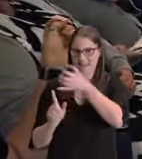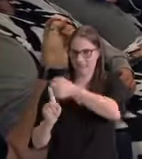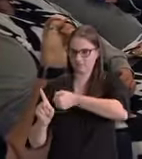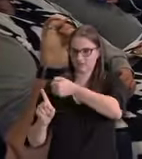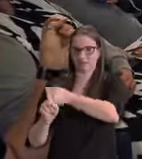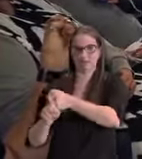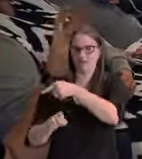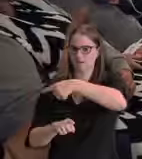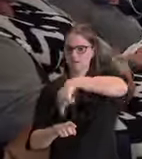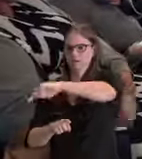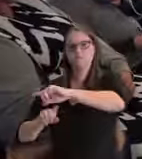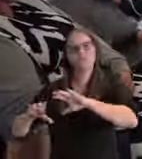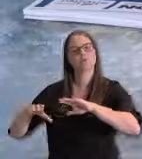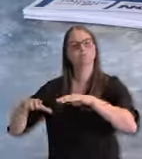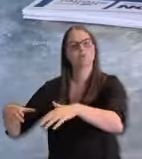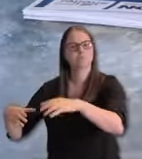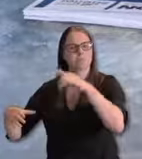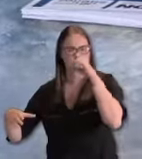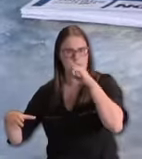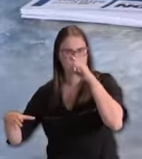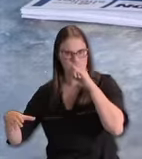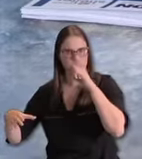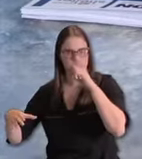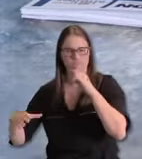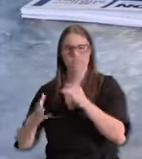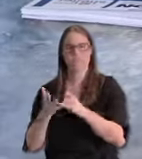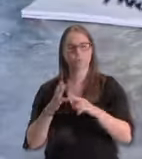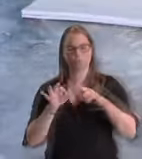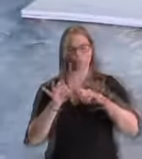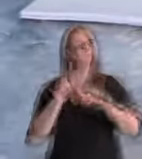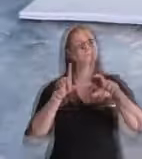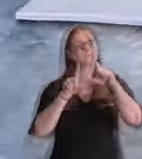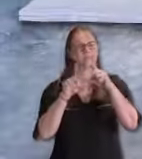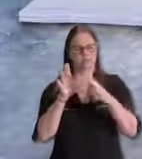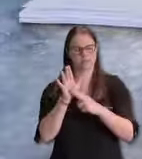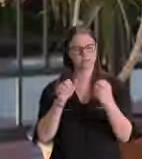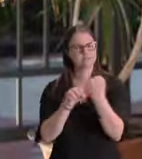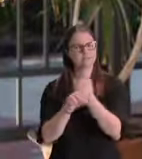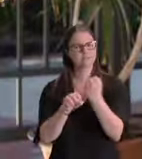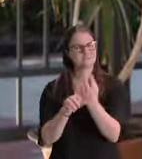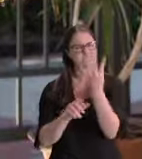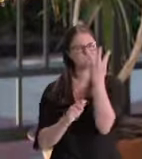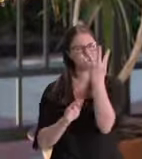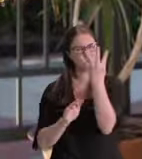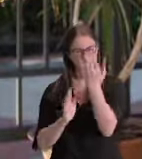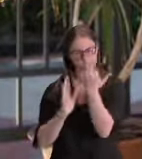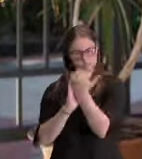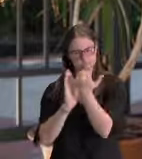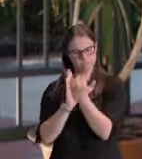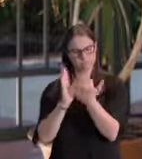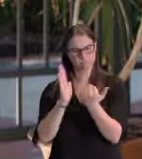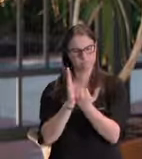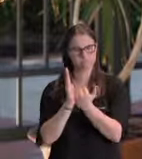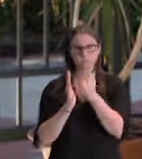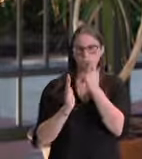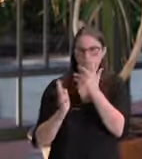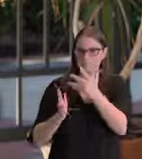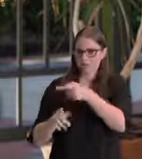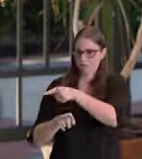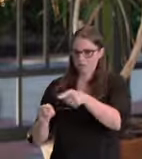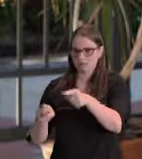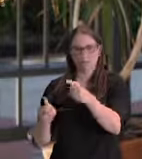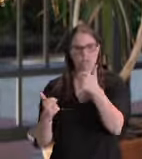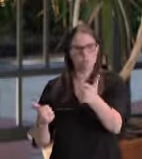advocating on behalf of groups. QDN has actually developed 4 principles that will lead to a good housing outcome for people